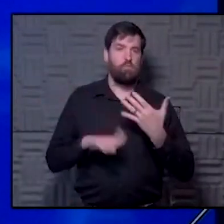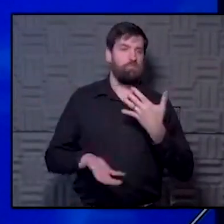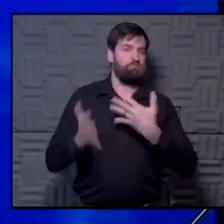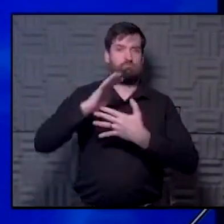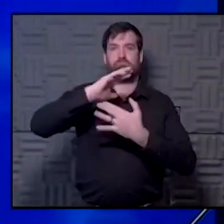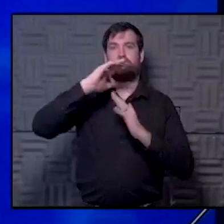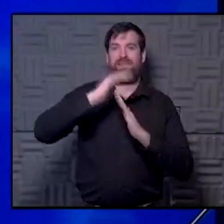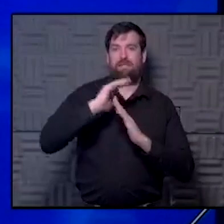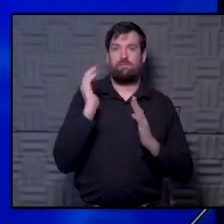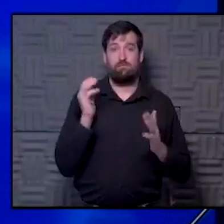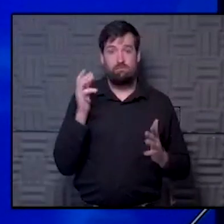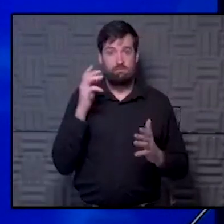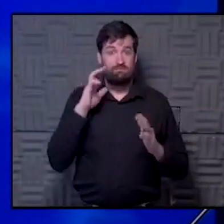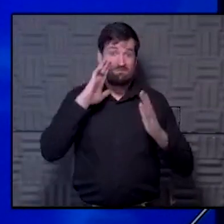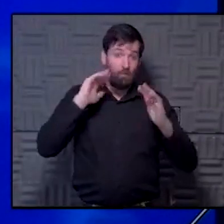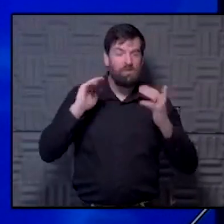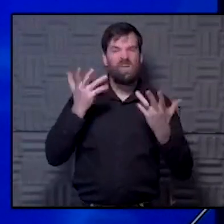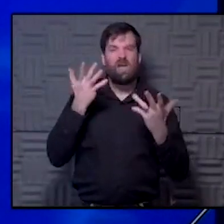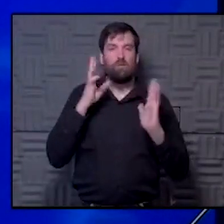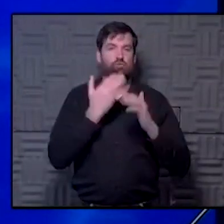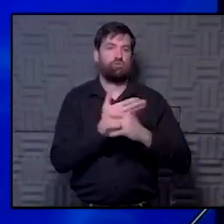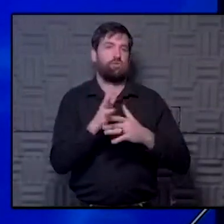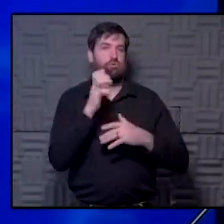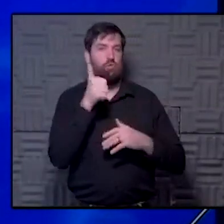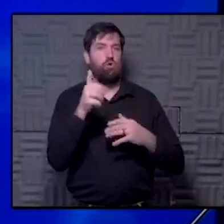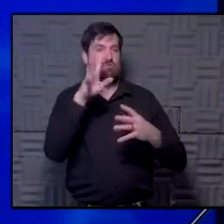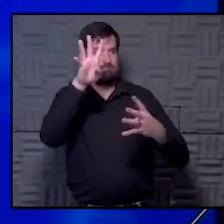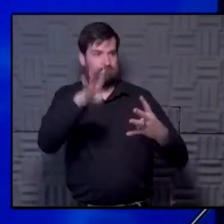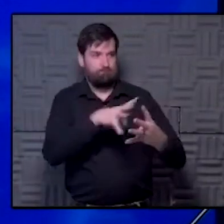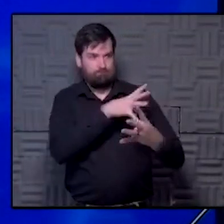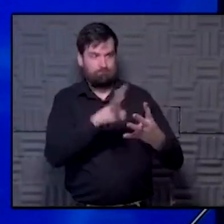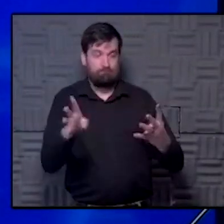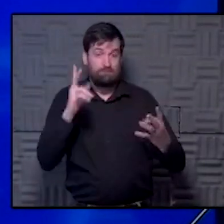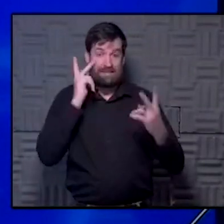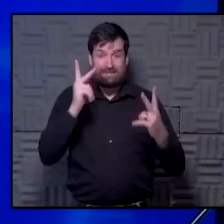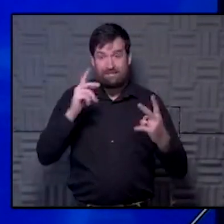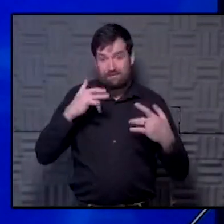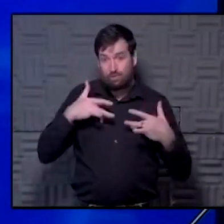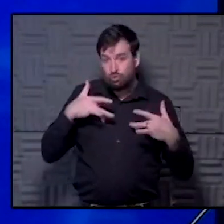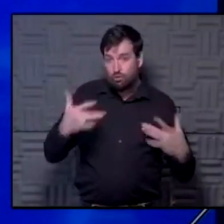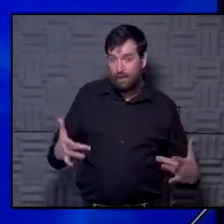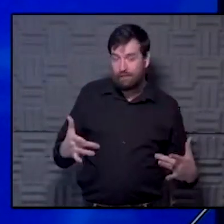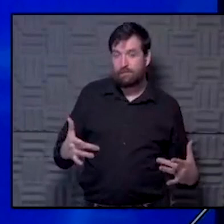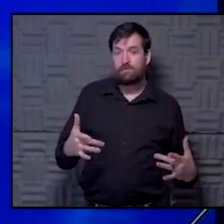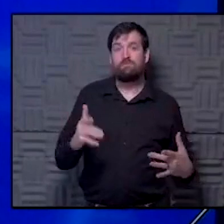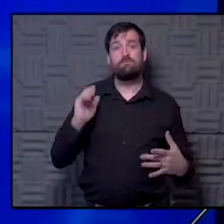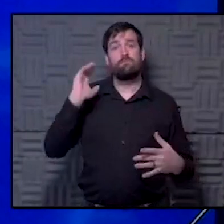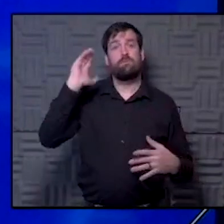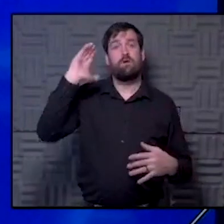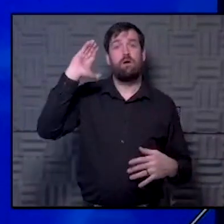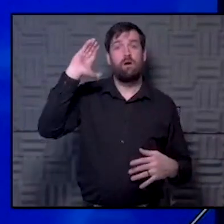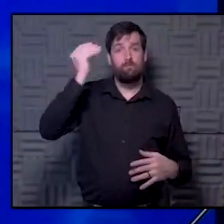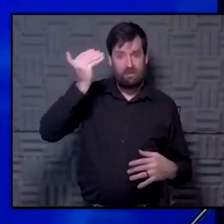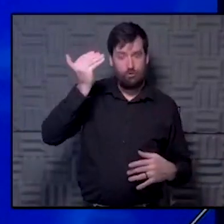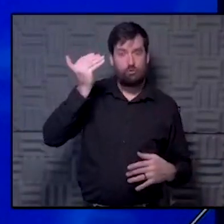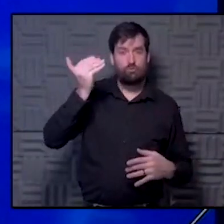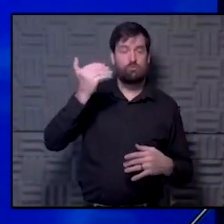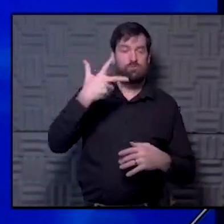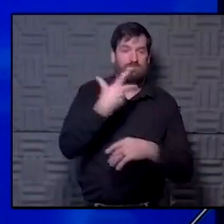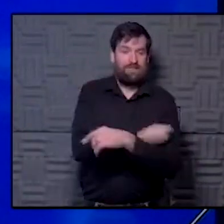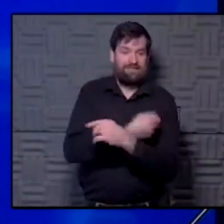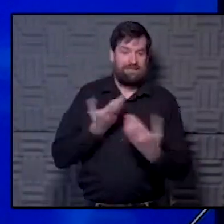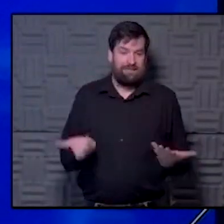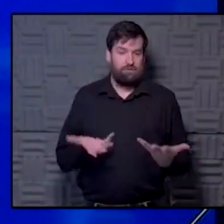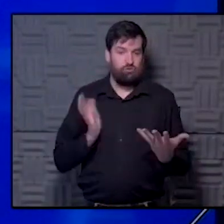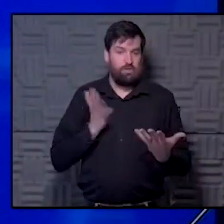hopeful, if you see the trend, and I'll share this tomorrow graphically, if you see the trend, it does appear that vaccination in our